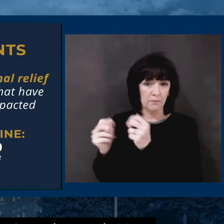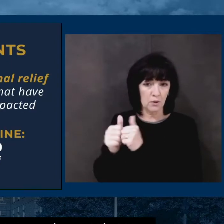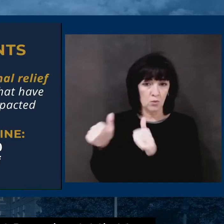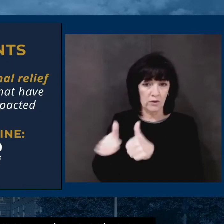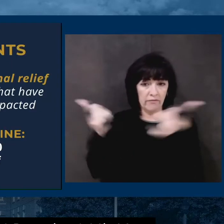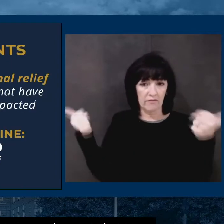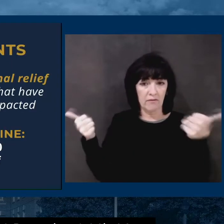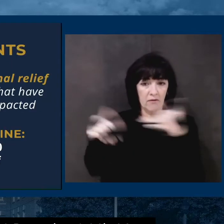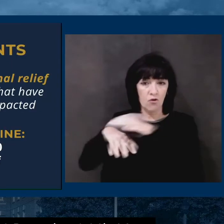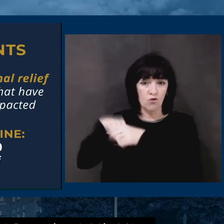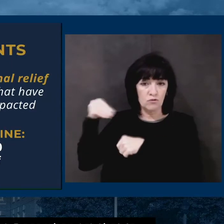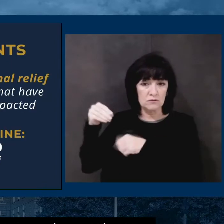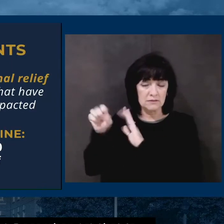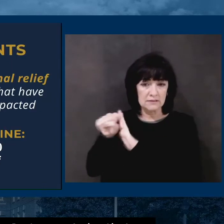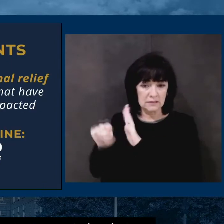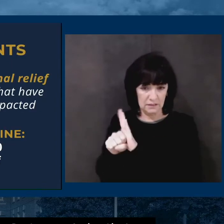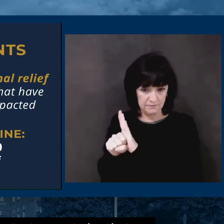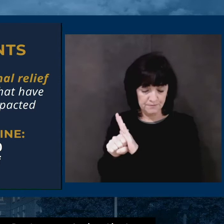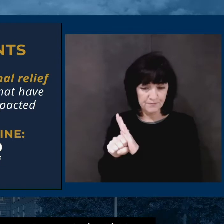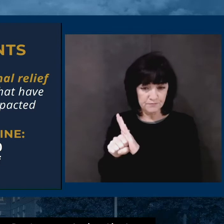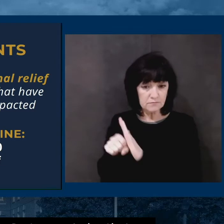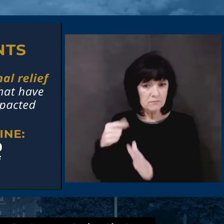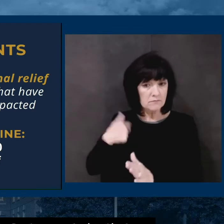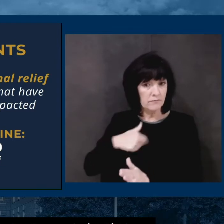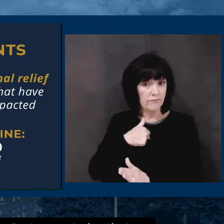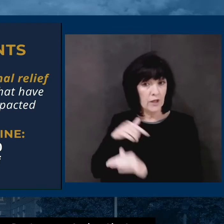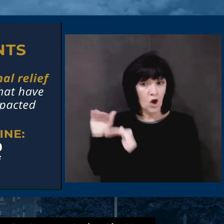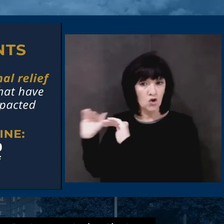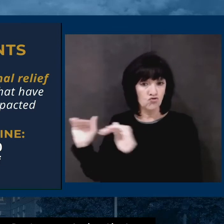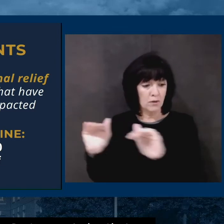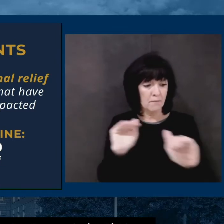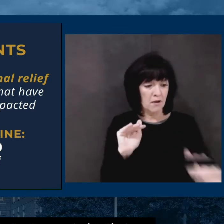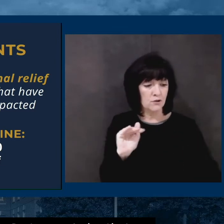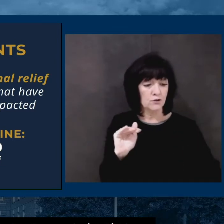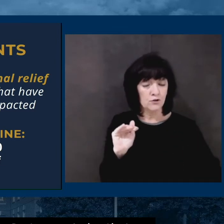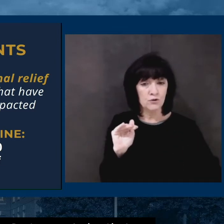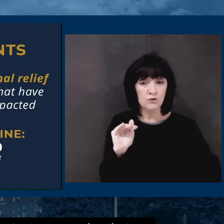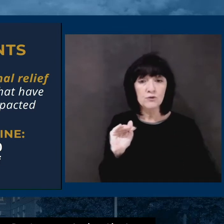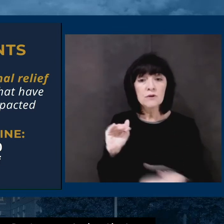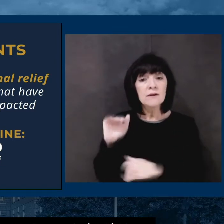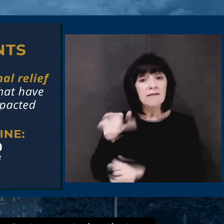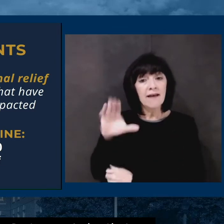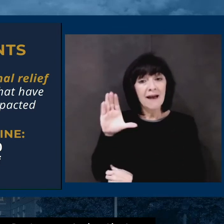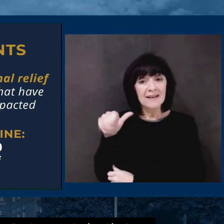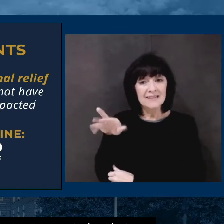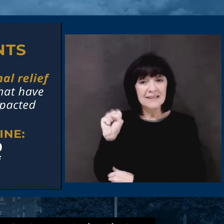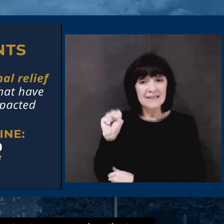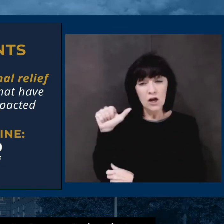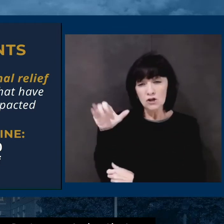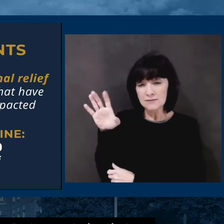have Delaware CARES Act relief grants available for